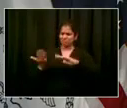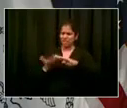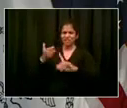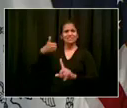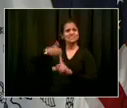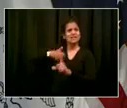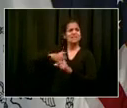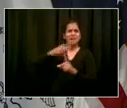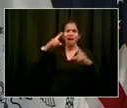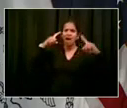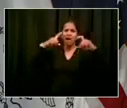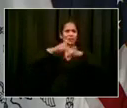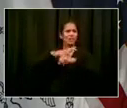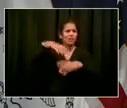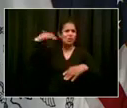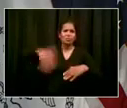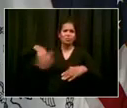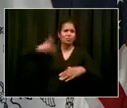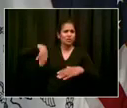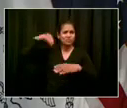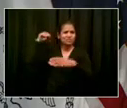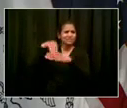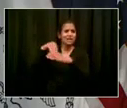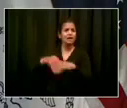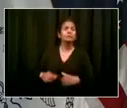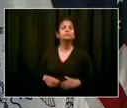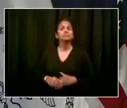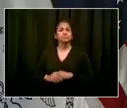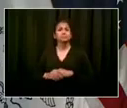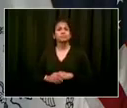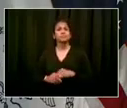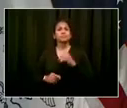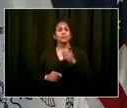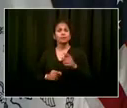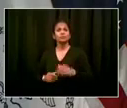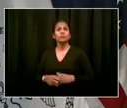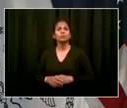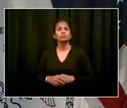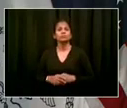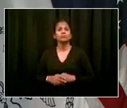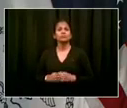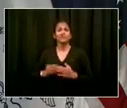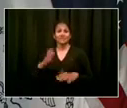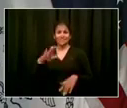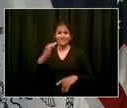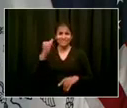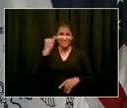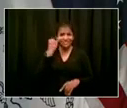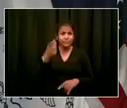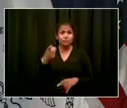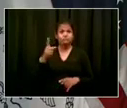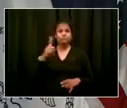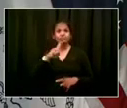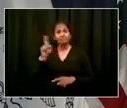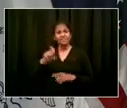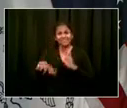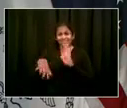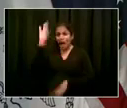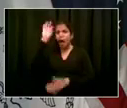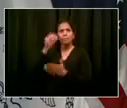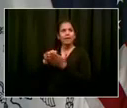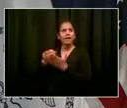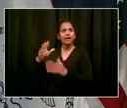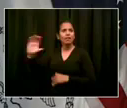But the fact is, if we need to find the resources, a property tax would be